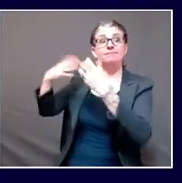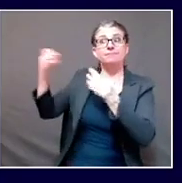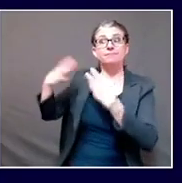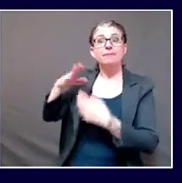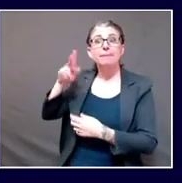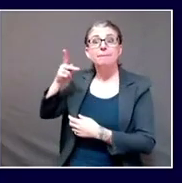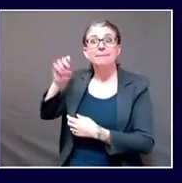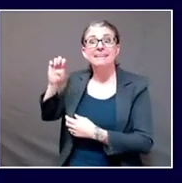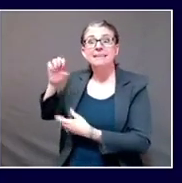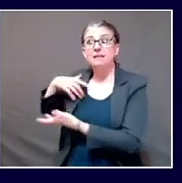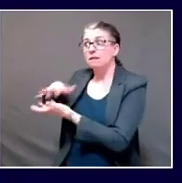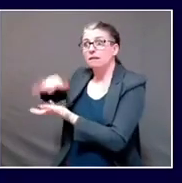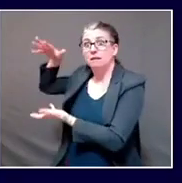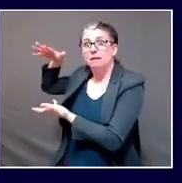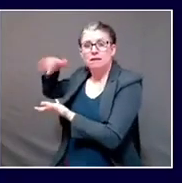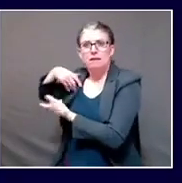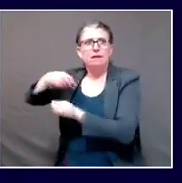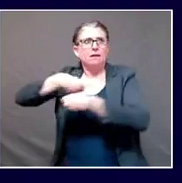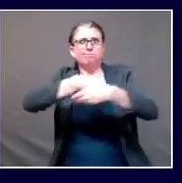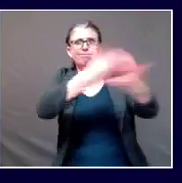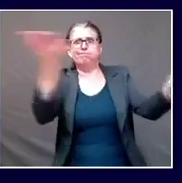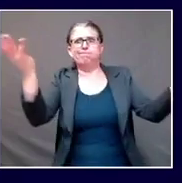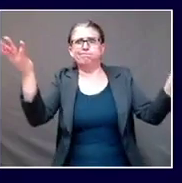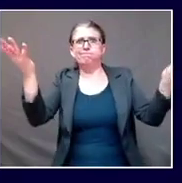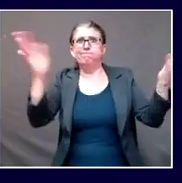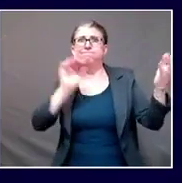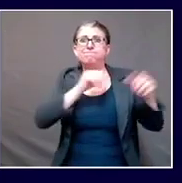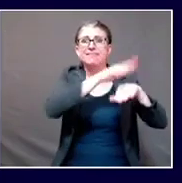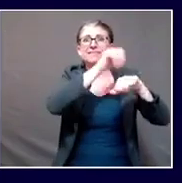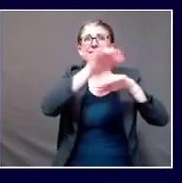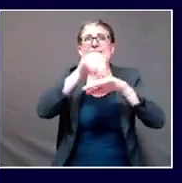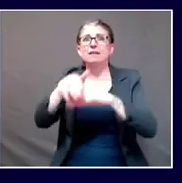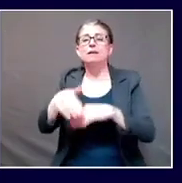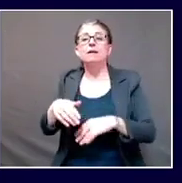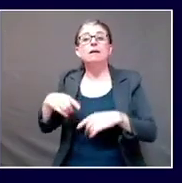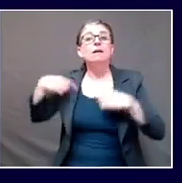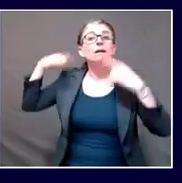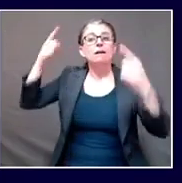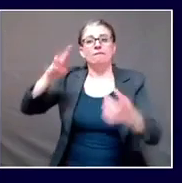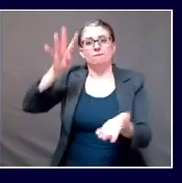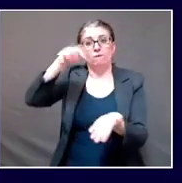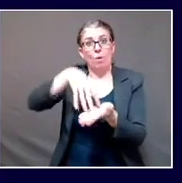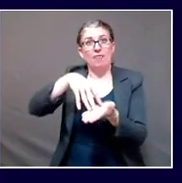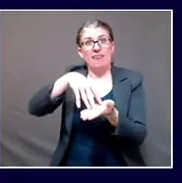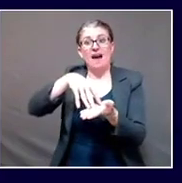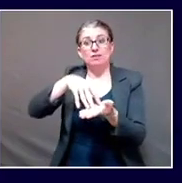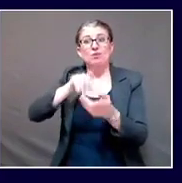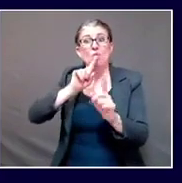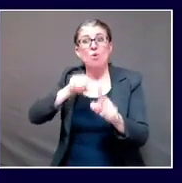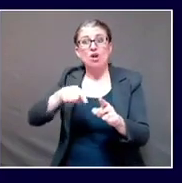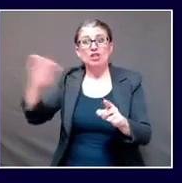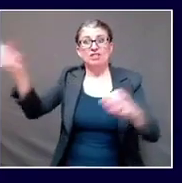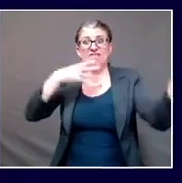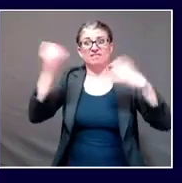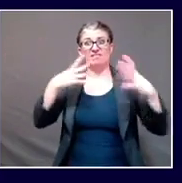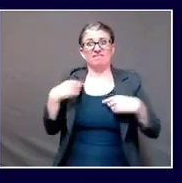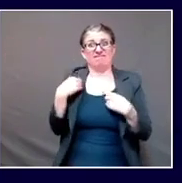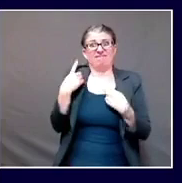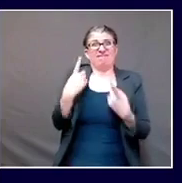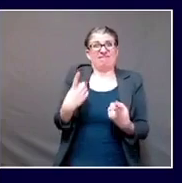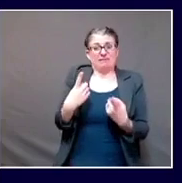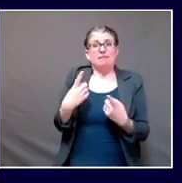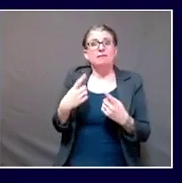for PPE across the state, totaling almost 3.3 million pieces of PPE